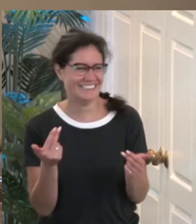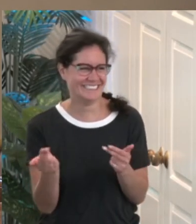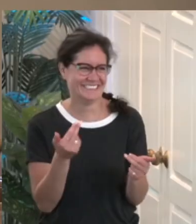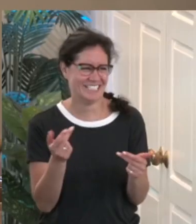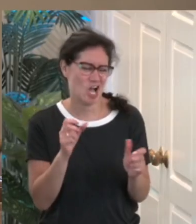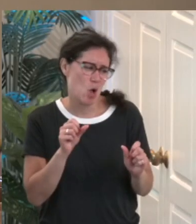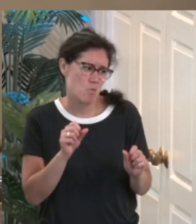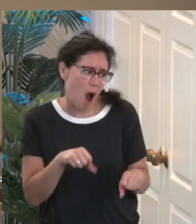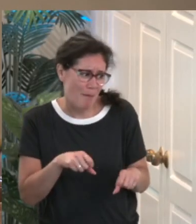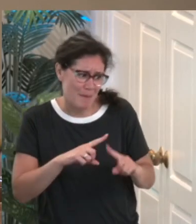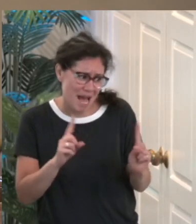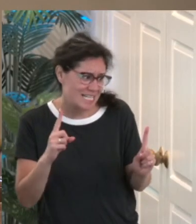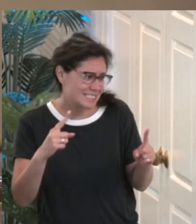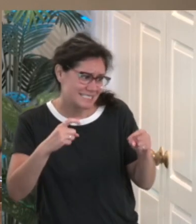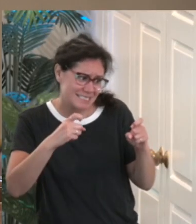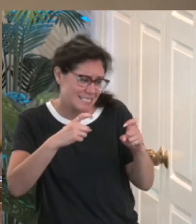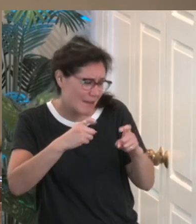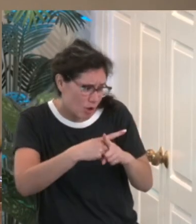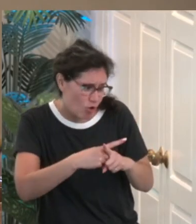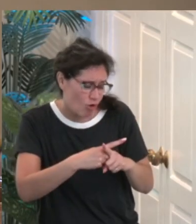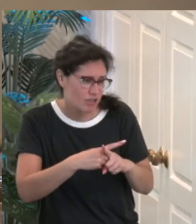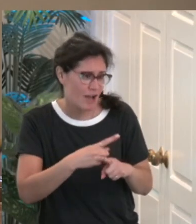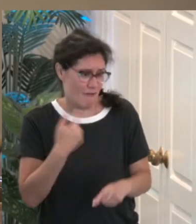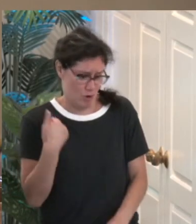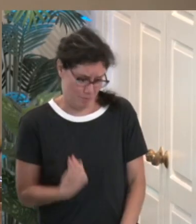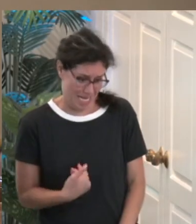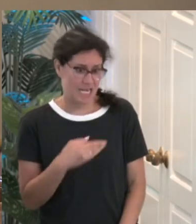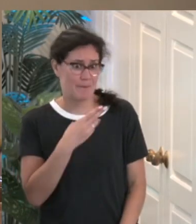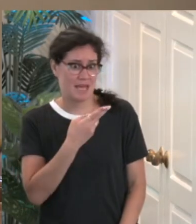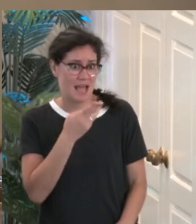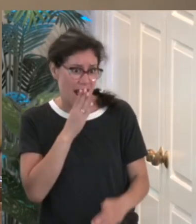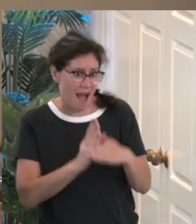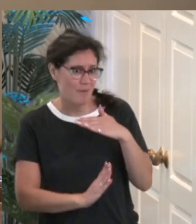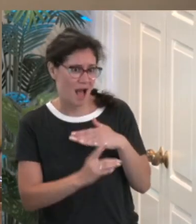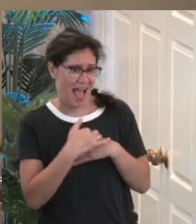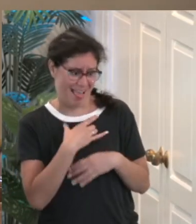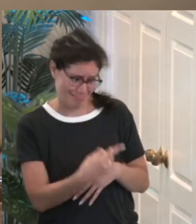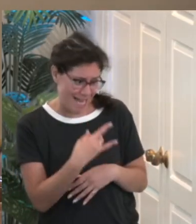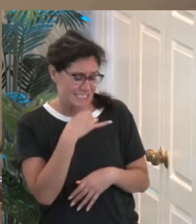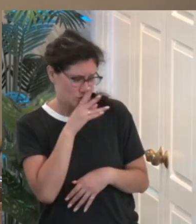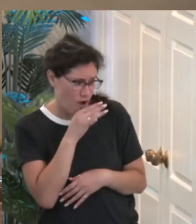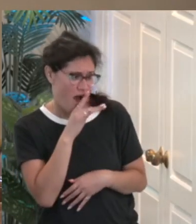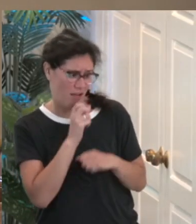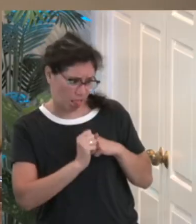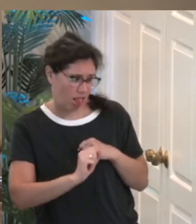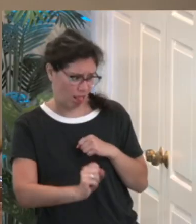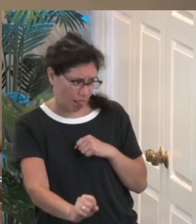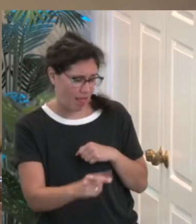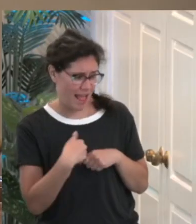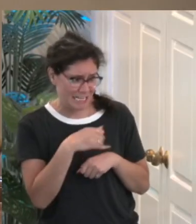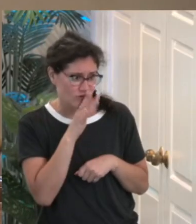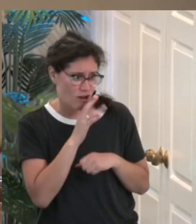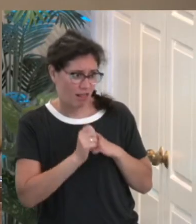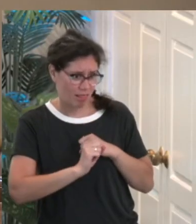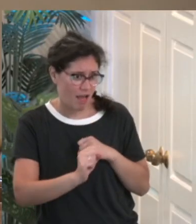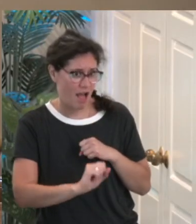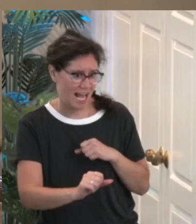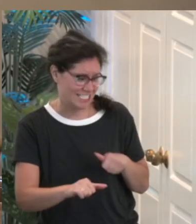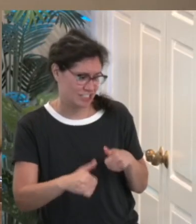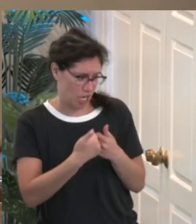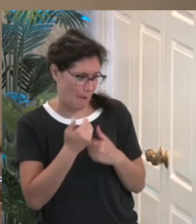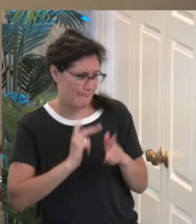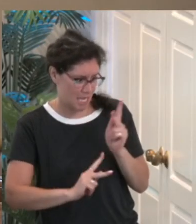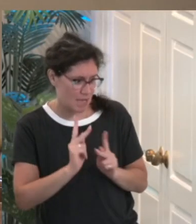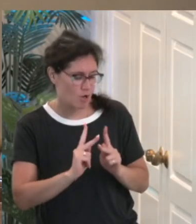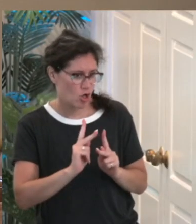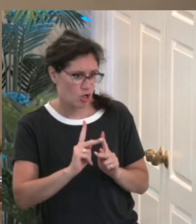it's difficult for Reverend Gerald to be humble because I like to talk a lot. And when I talk a lot, I like to challenge people to go